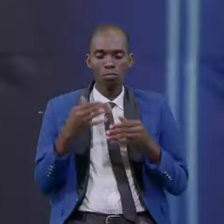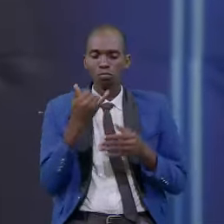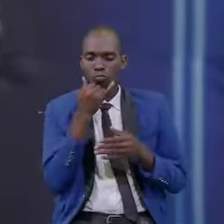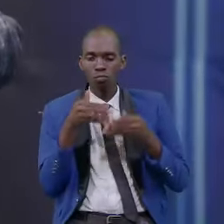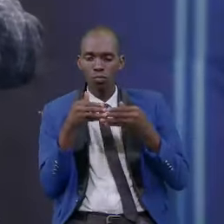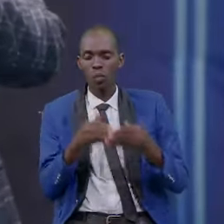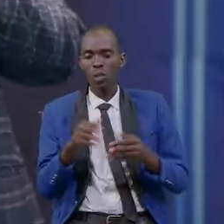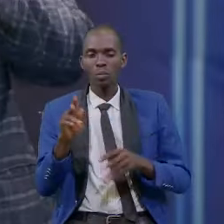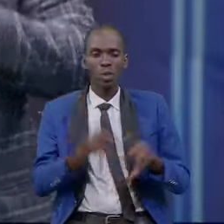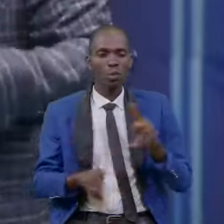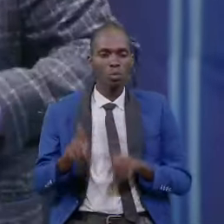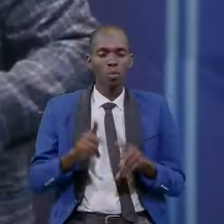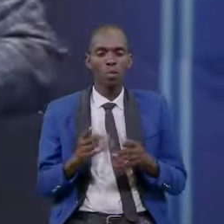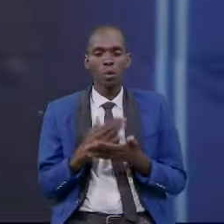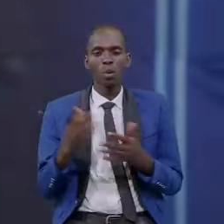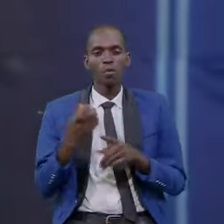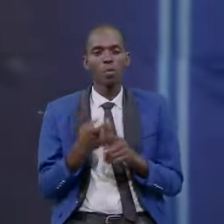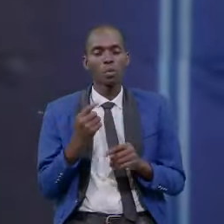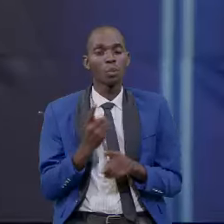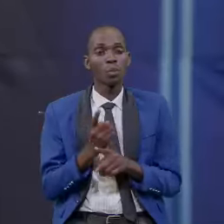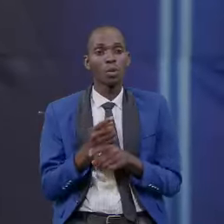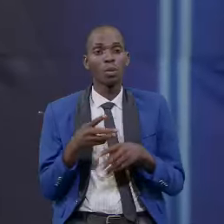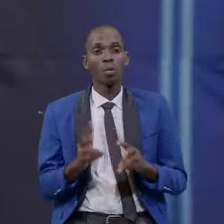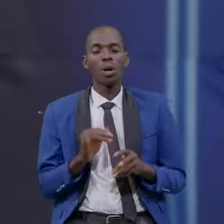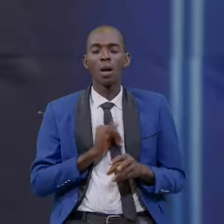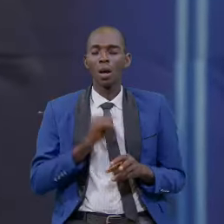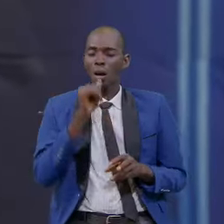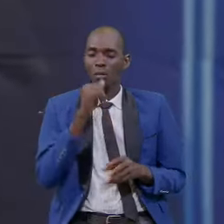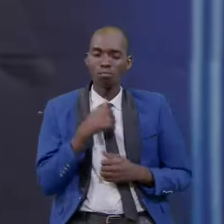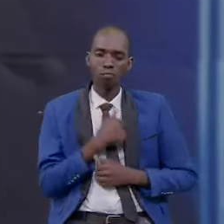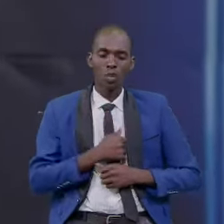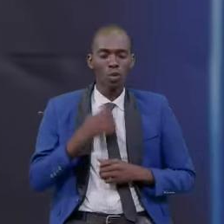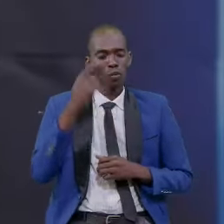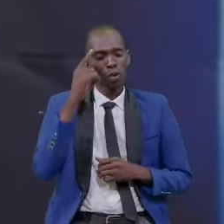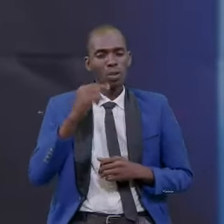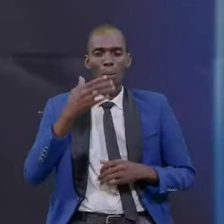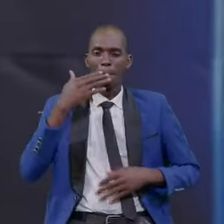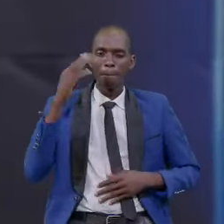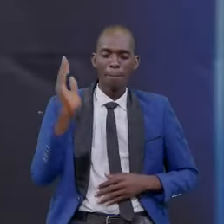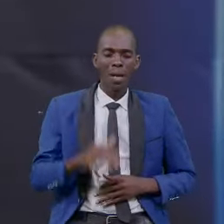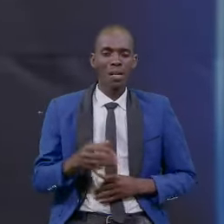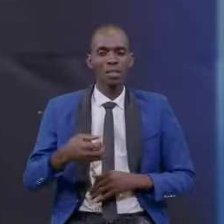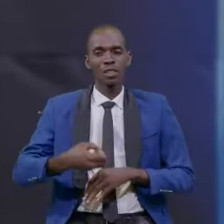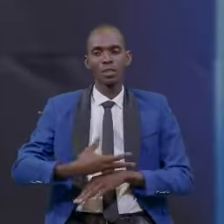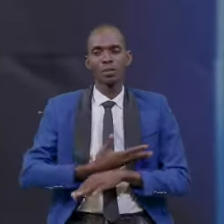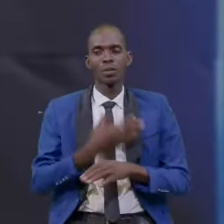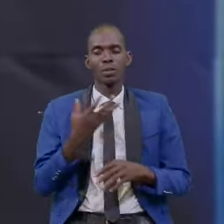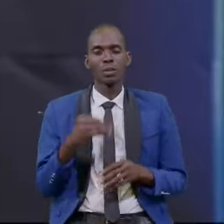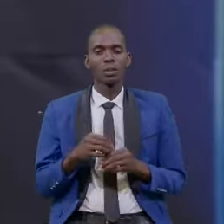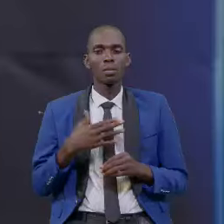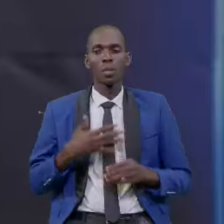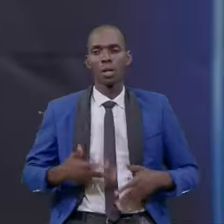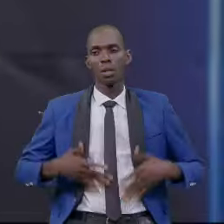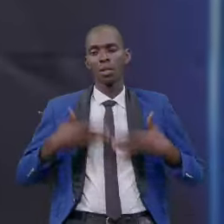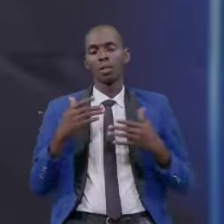I'm sorry for the bad influence of my life. Keep on standing. Tell the Lord and tell him, as